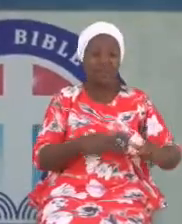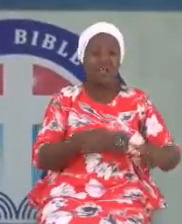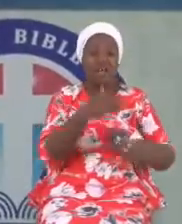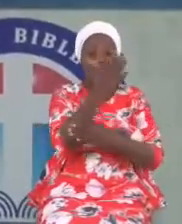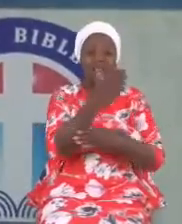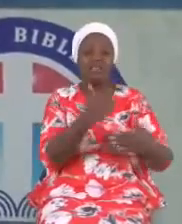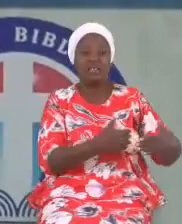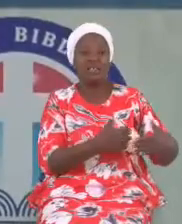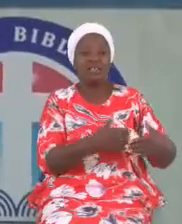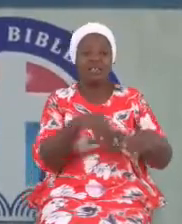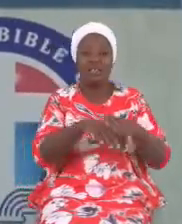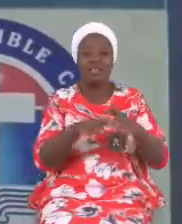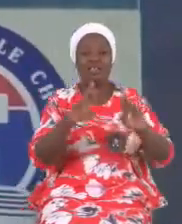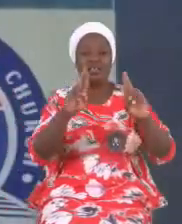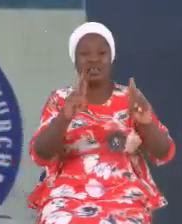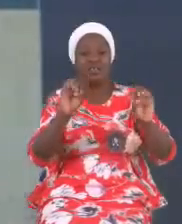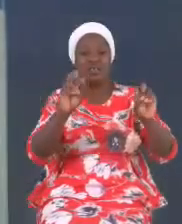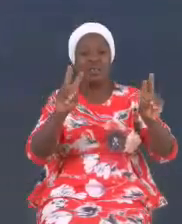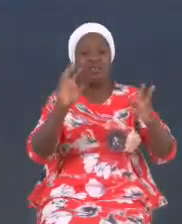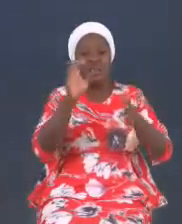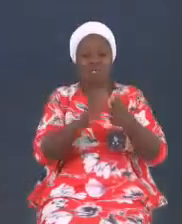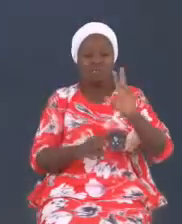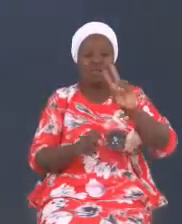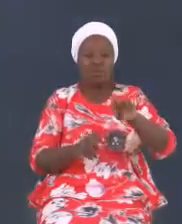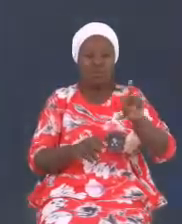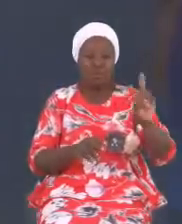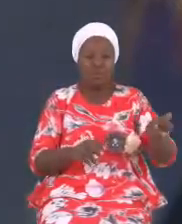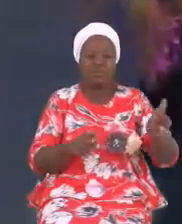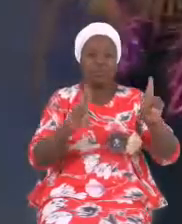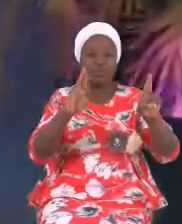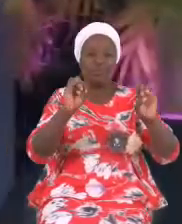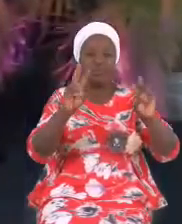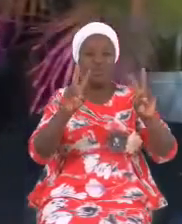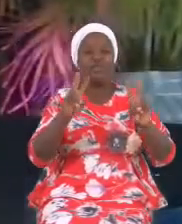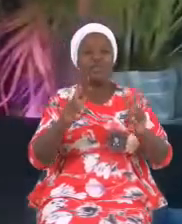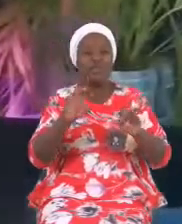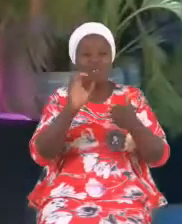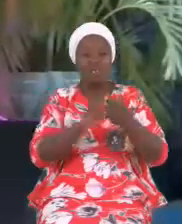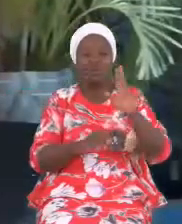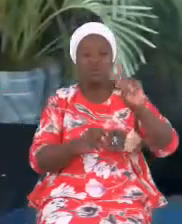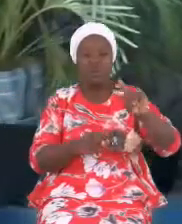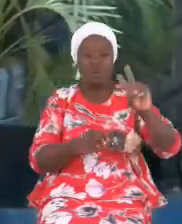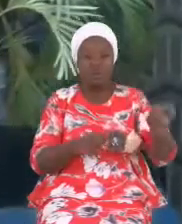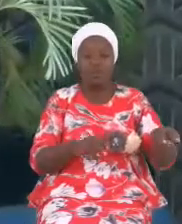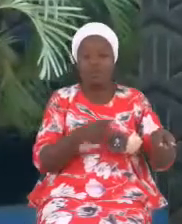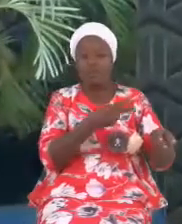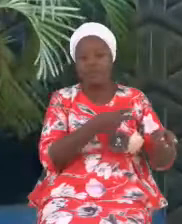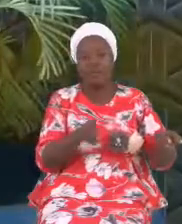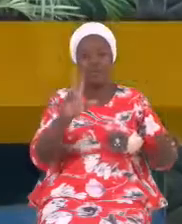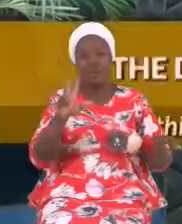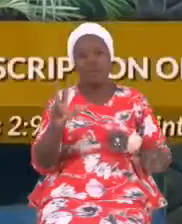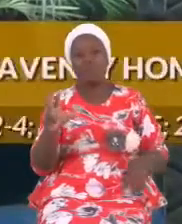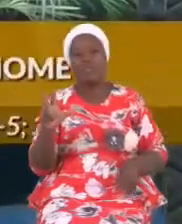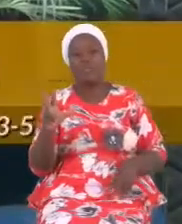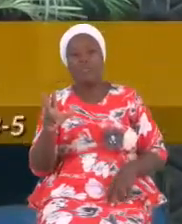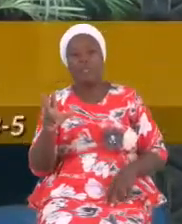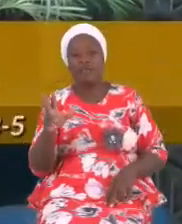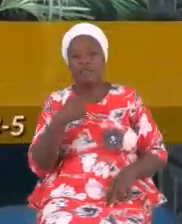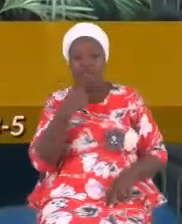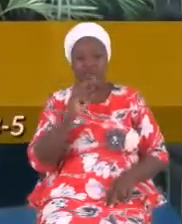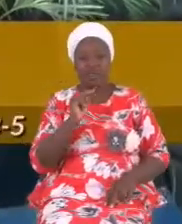chapter 22. I'm reading from verse 3. Revelation chapter 22. And we're reading from verse 3. It tells